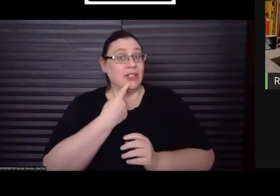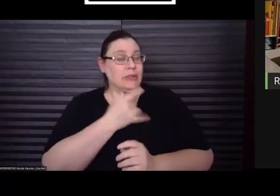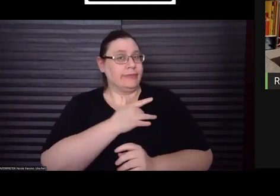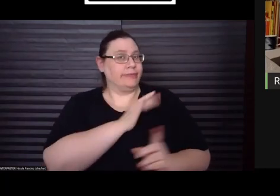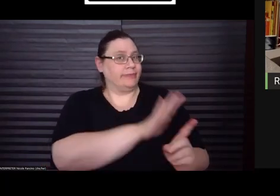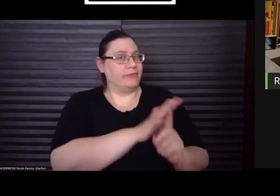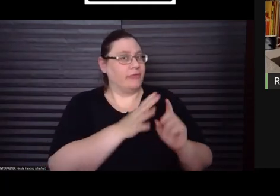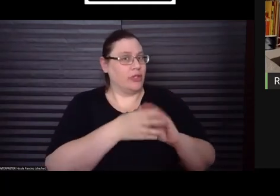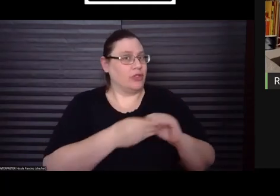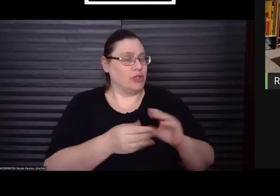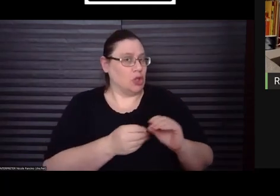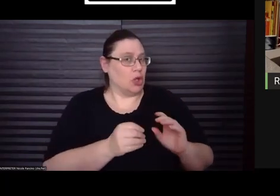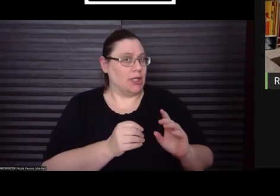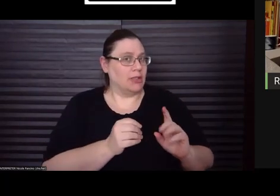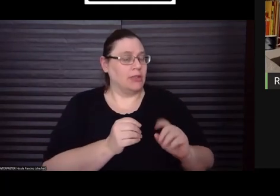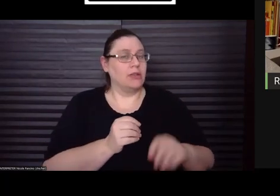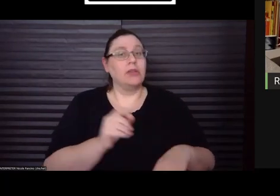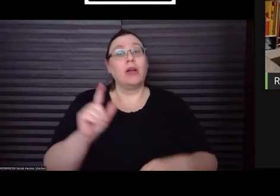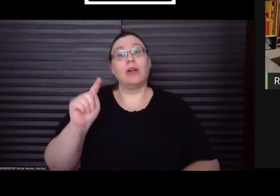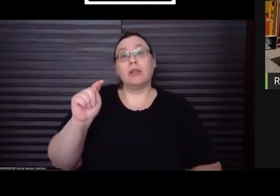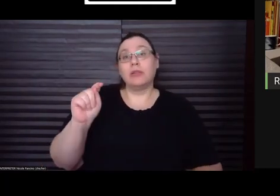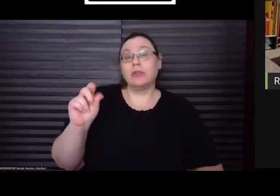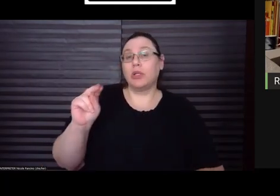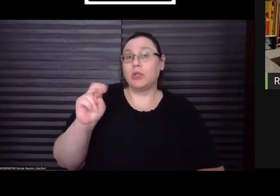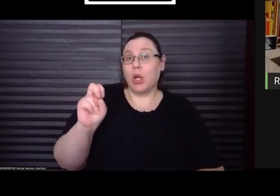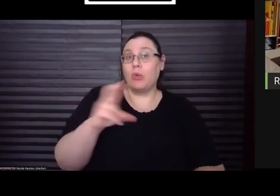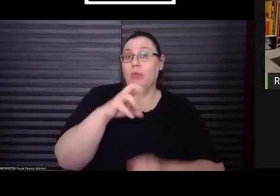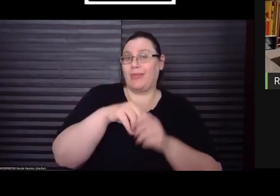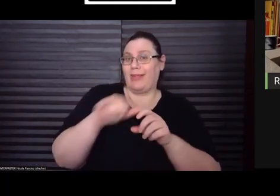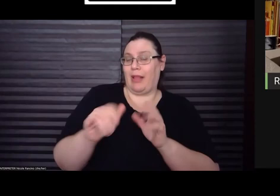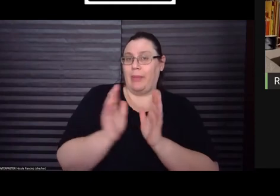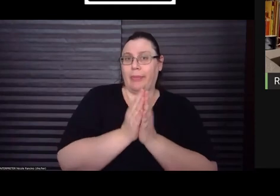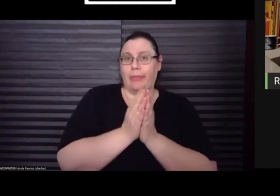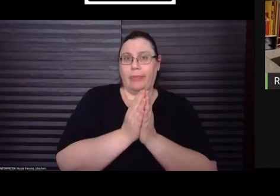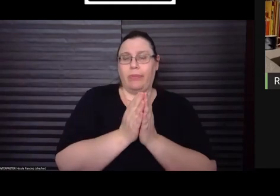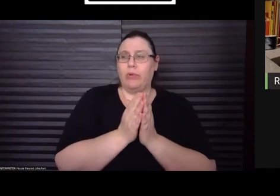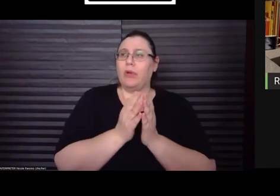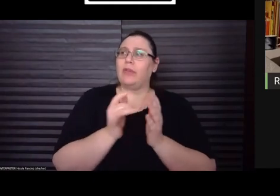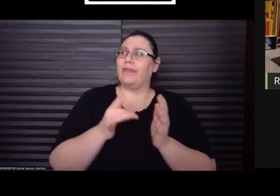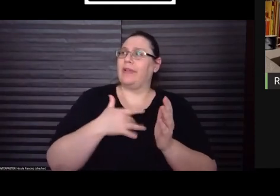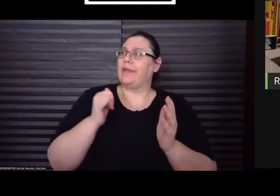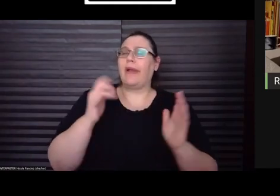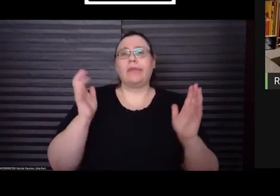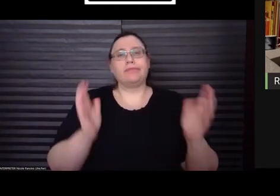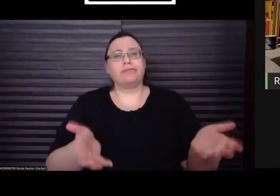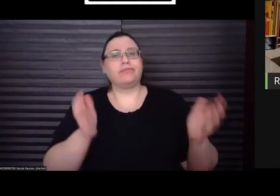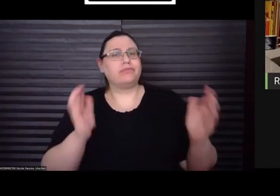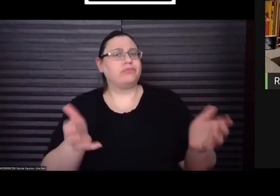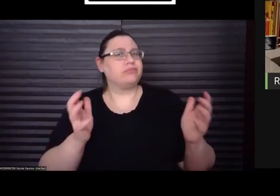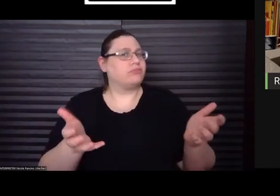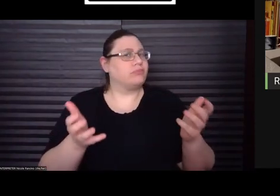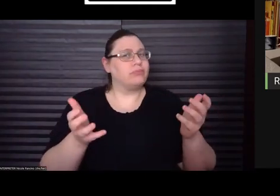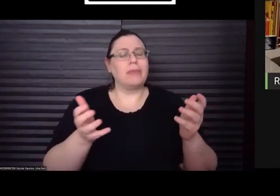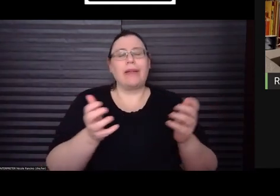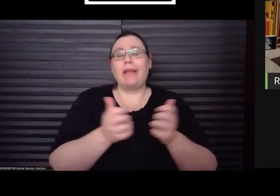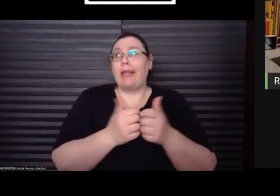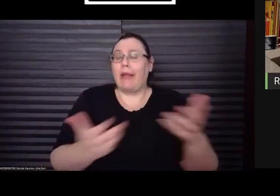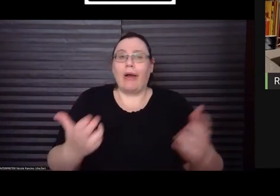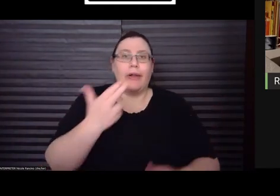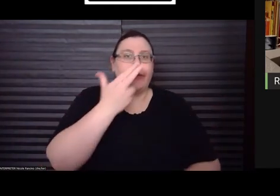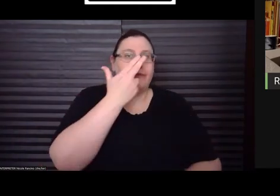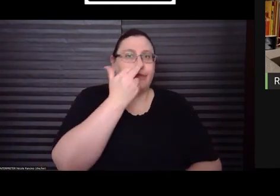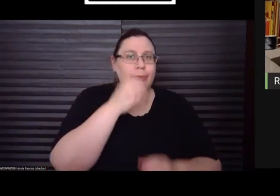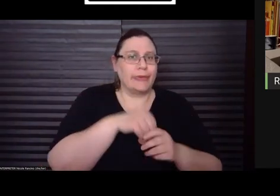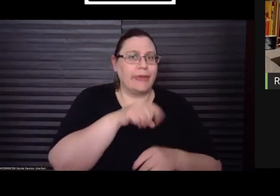serious nature of the story itself, the tone within the book is highly conversational and it's just laced with